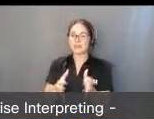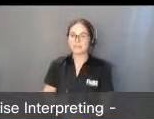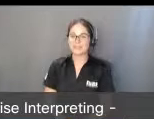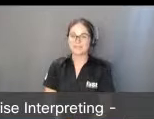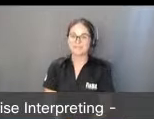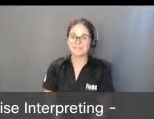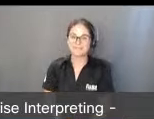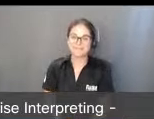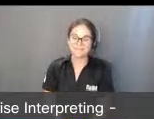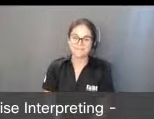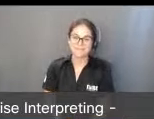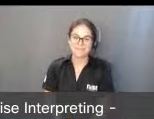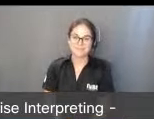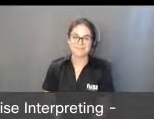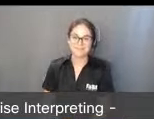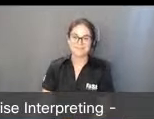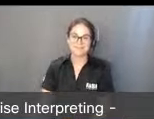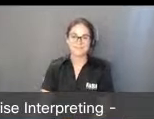Okay.